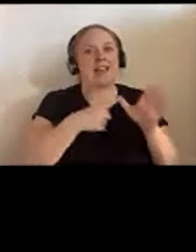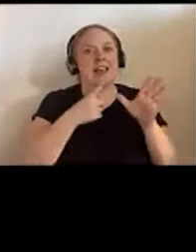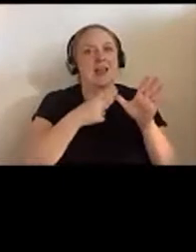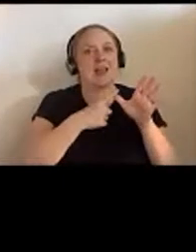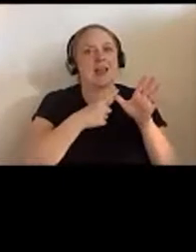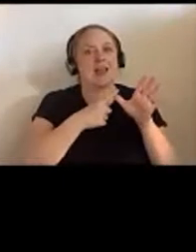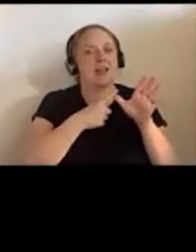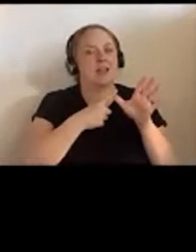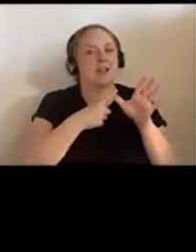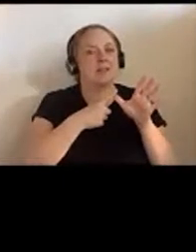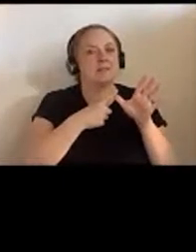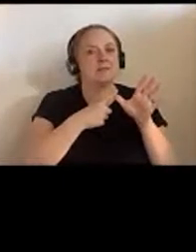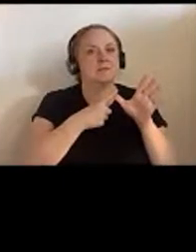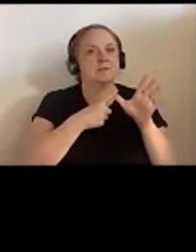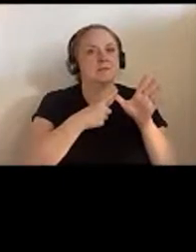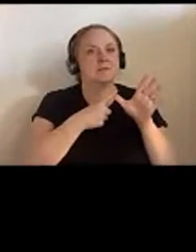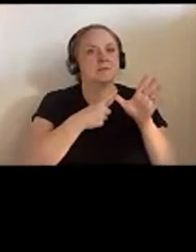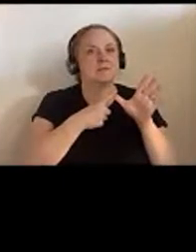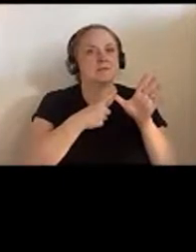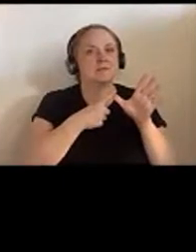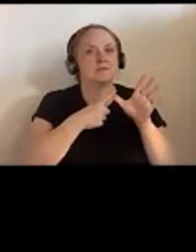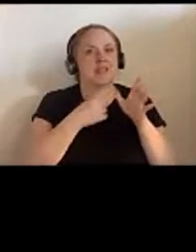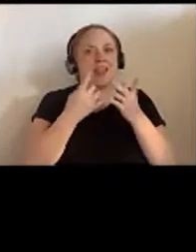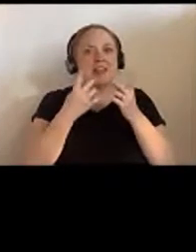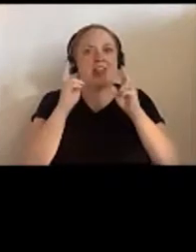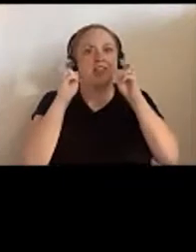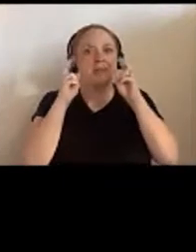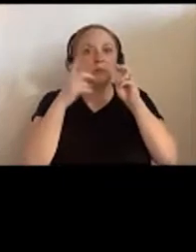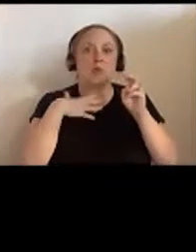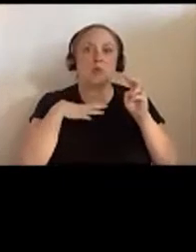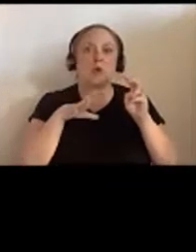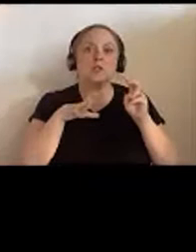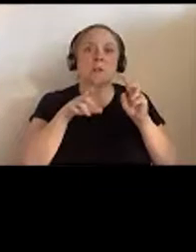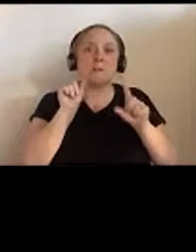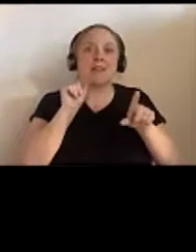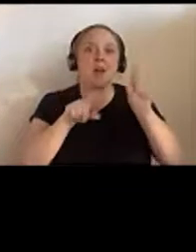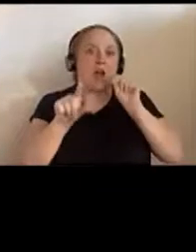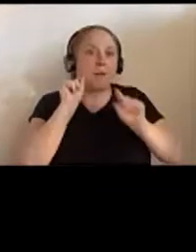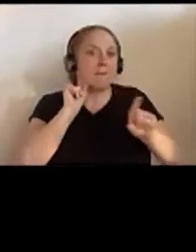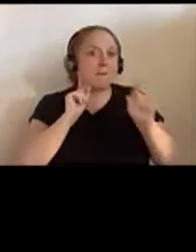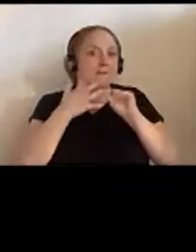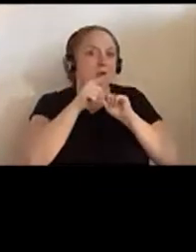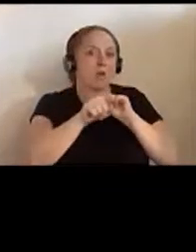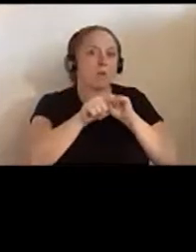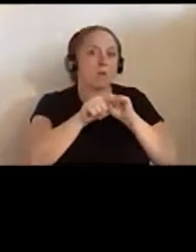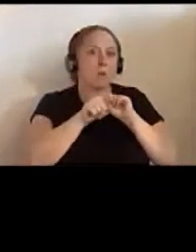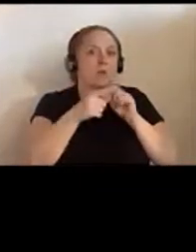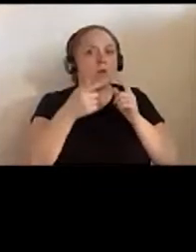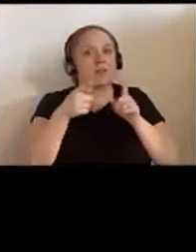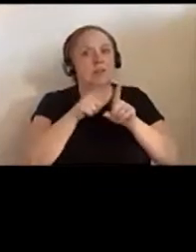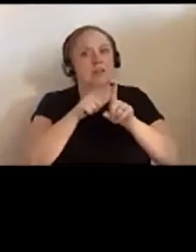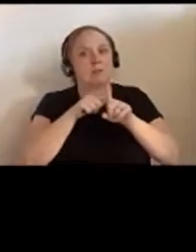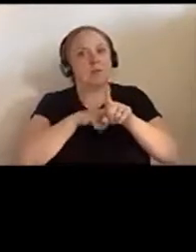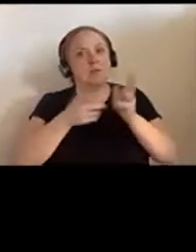see if there are any of these same themes that you want to kind of pick up and draw out as we discuss your work.